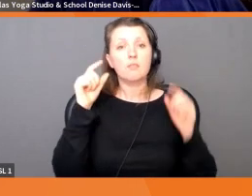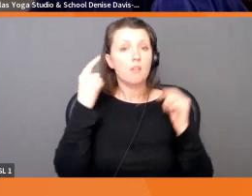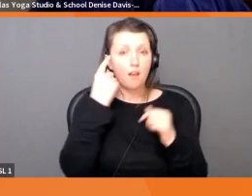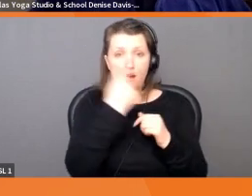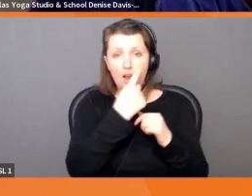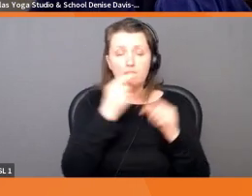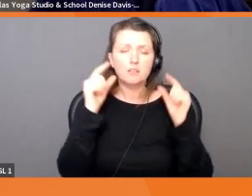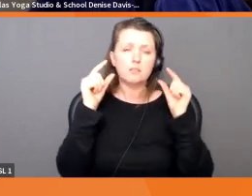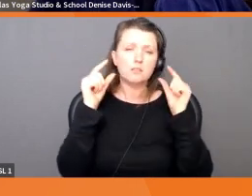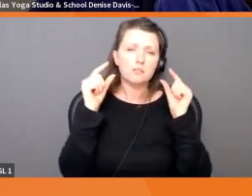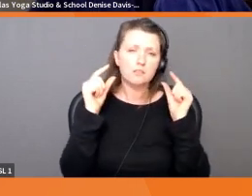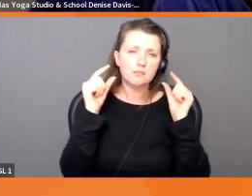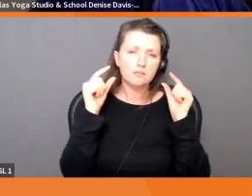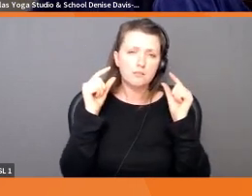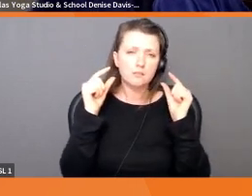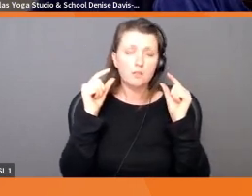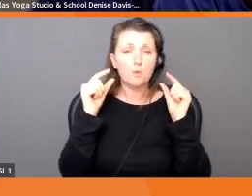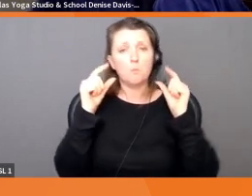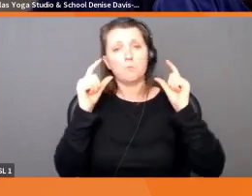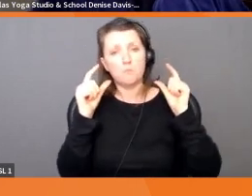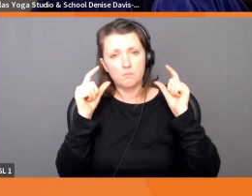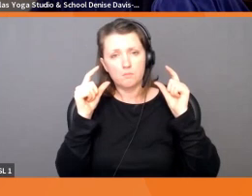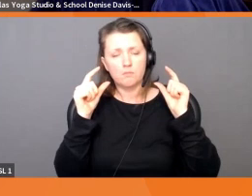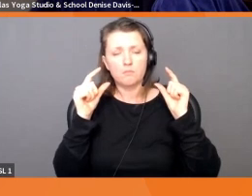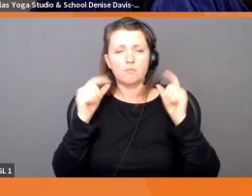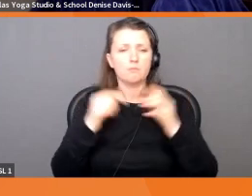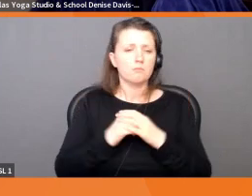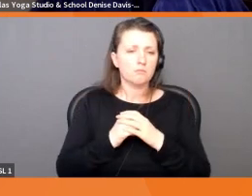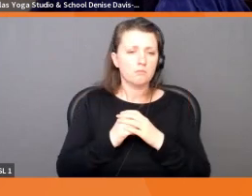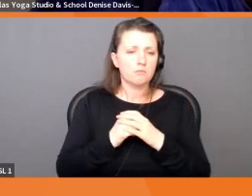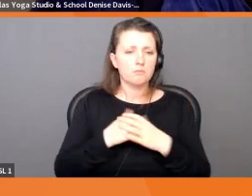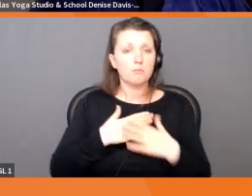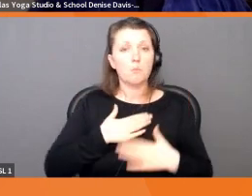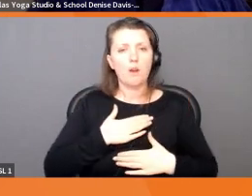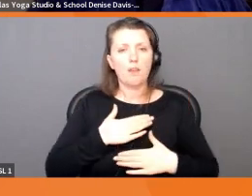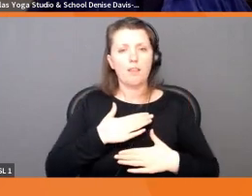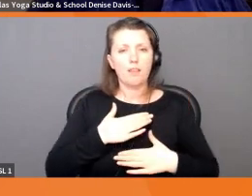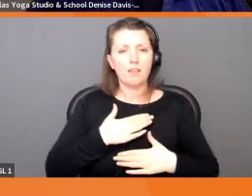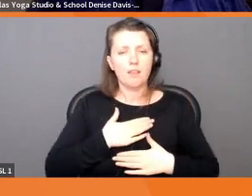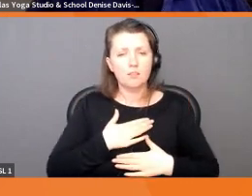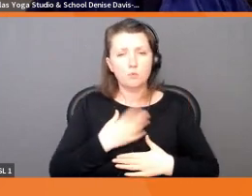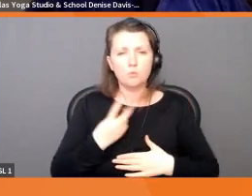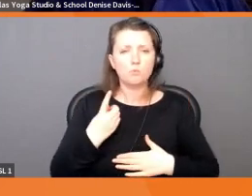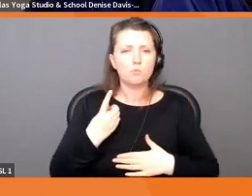And let's start to become aware of the breath. And take one or two deep, slow